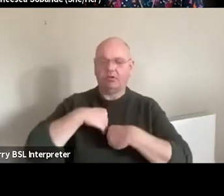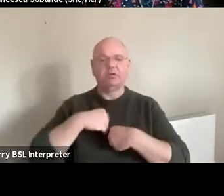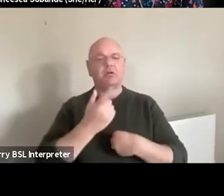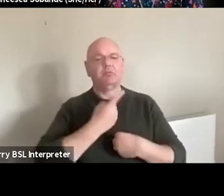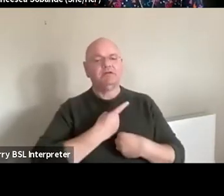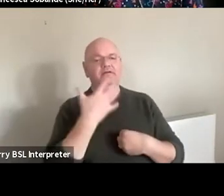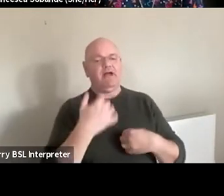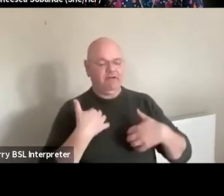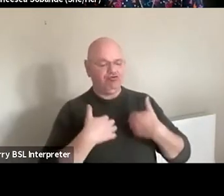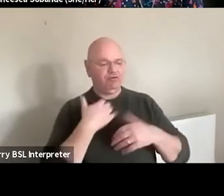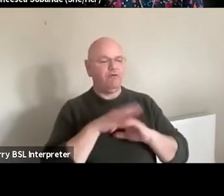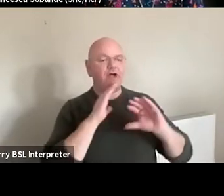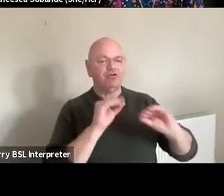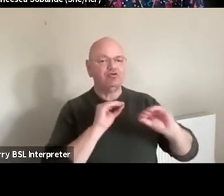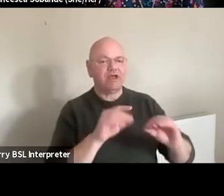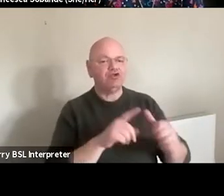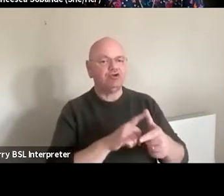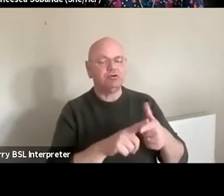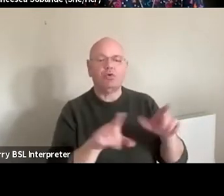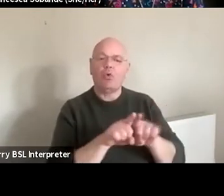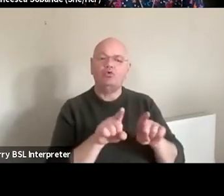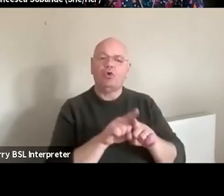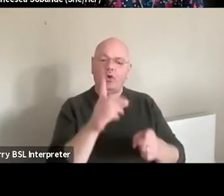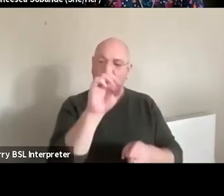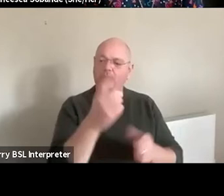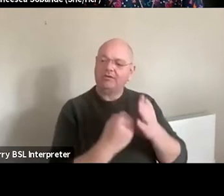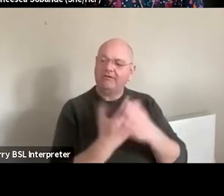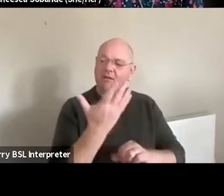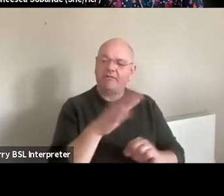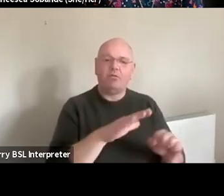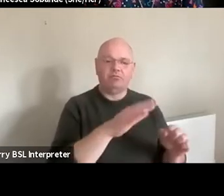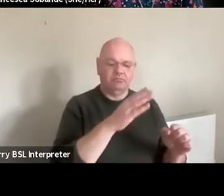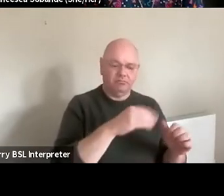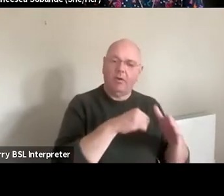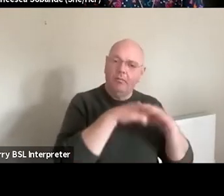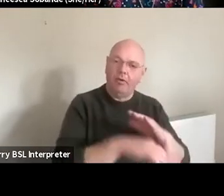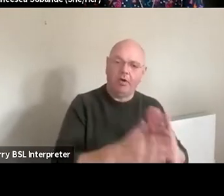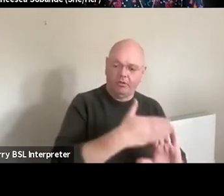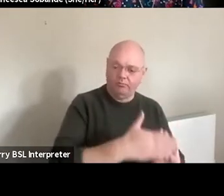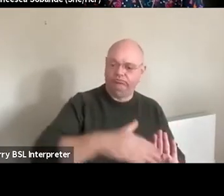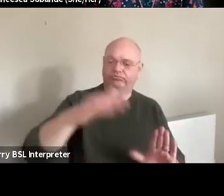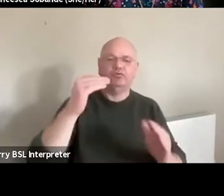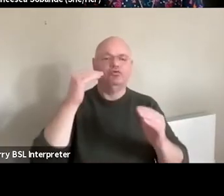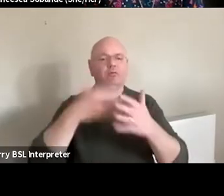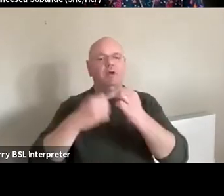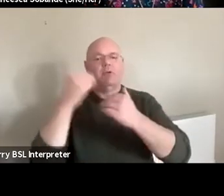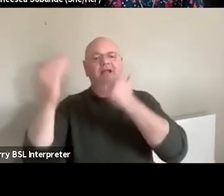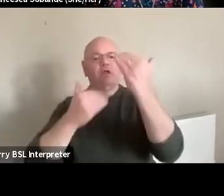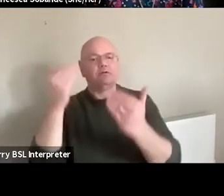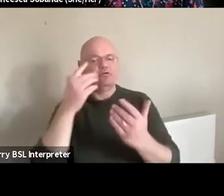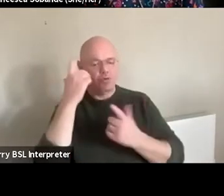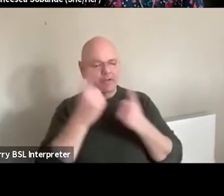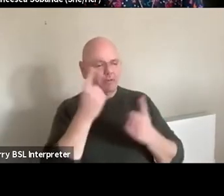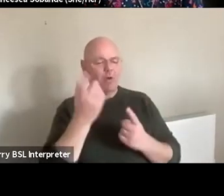who's interested in sort of the development of people from childhood to adulthood, I think about how every day of our lives from when we're